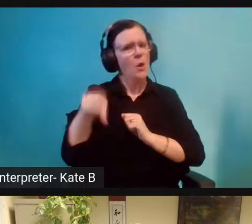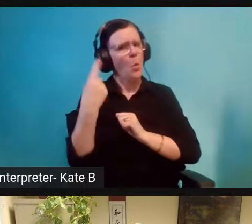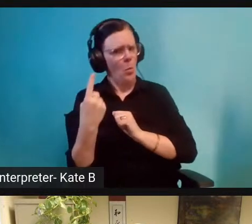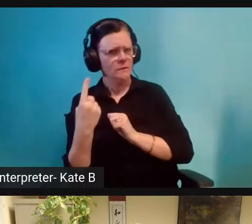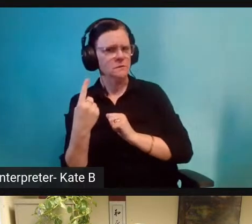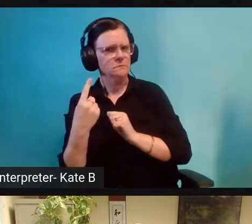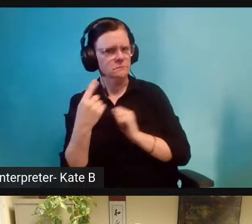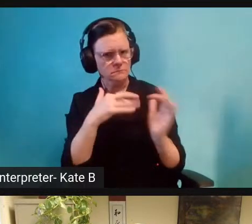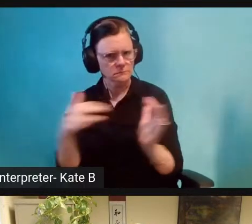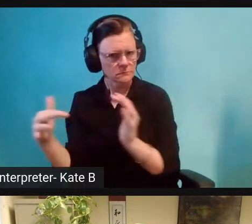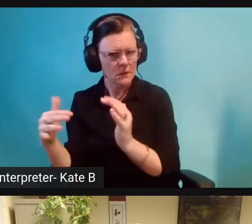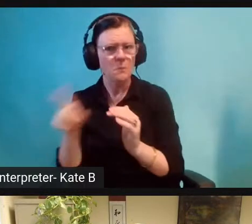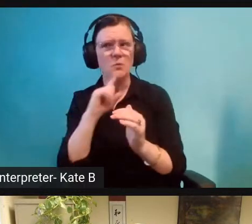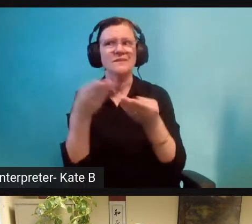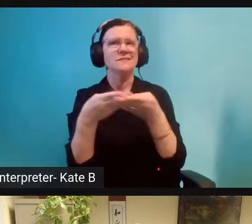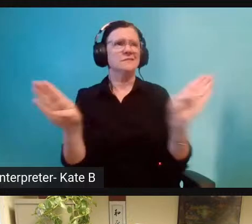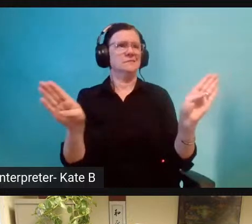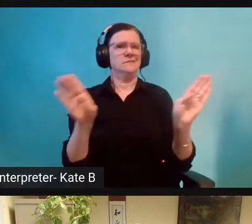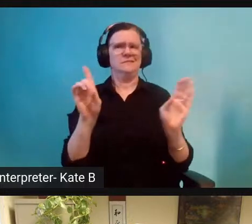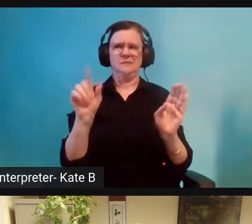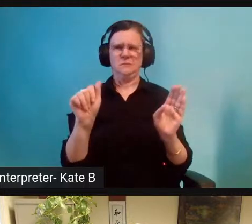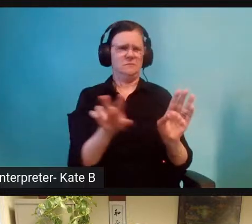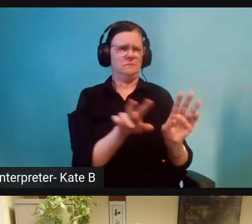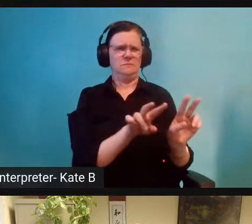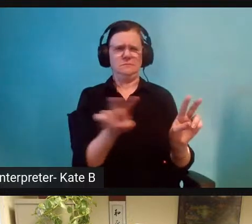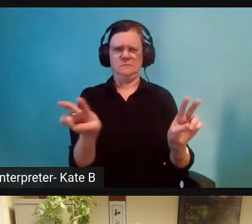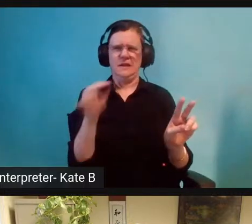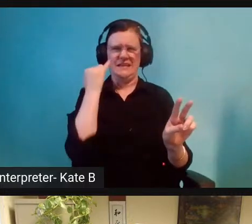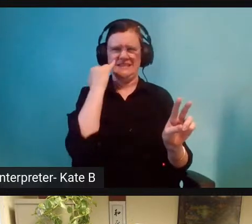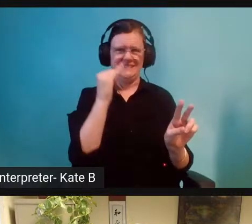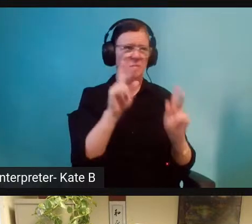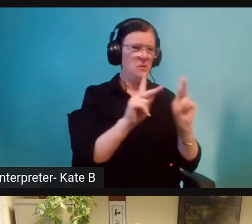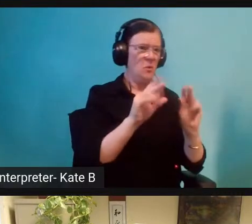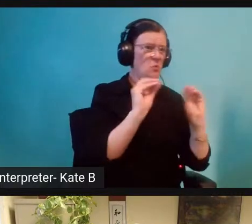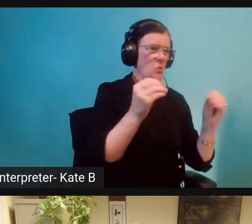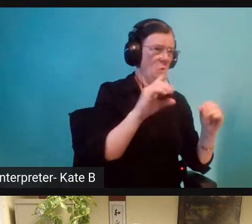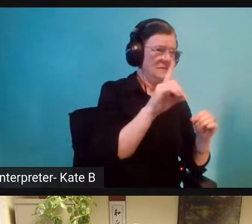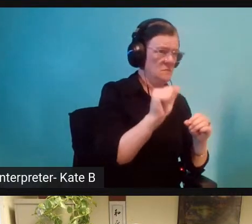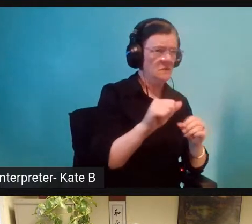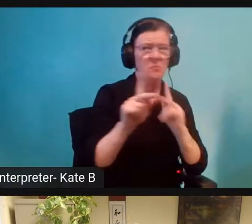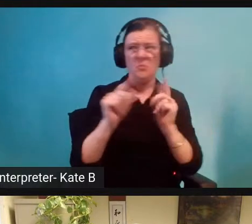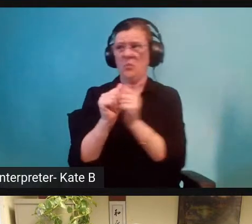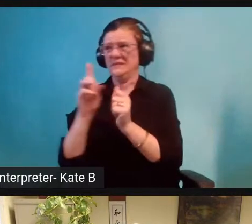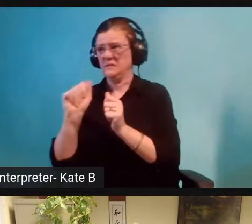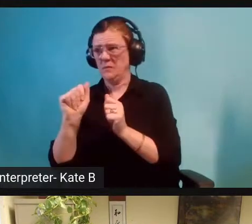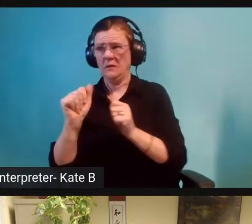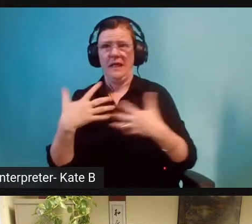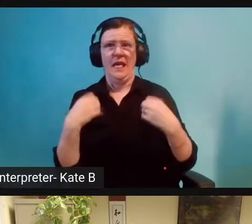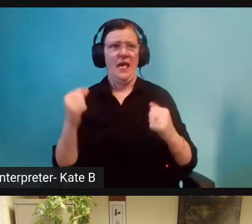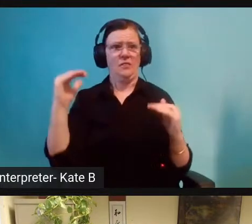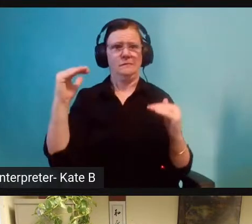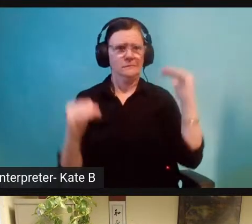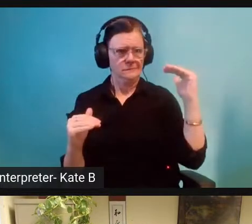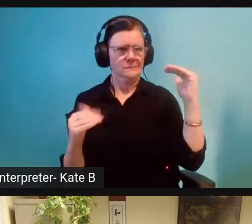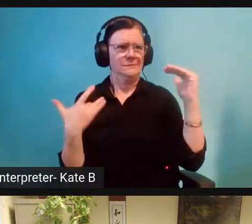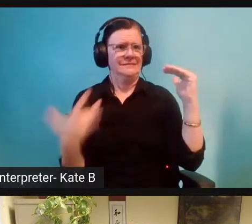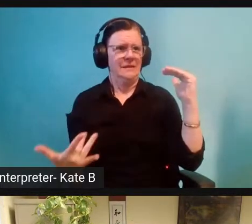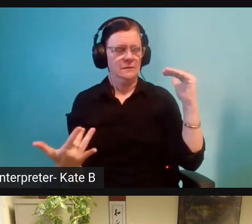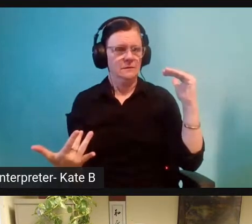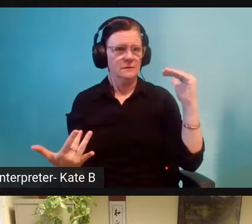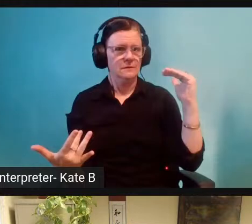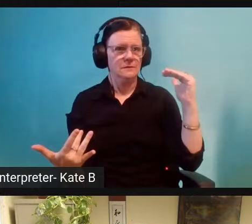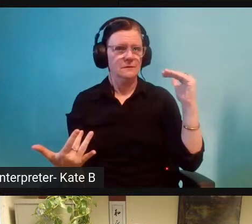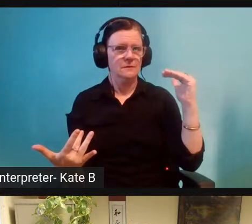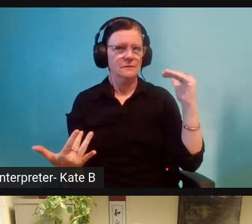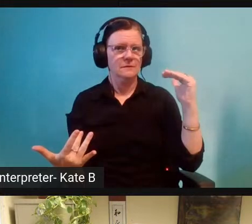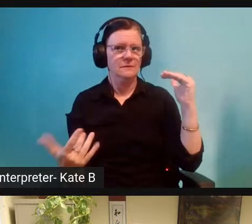disabled people, but in general, and try to look at the disparities that exist. And it's not needing to deal with one